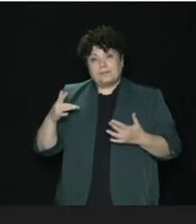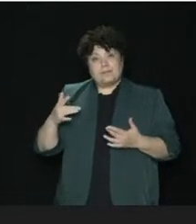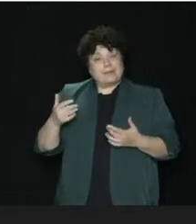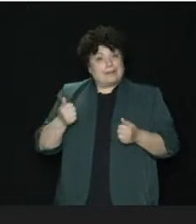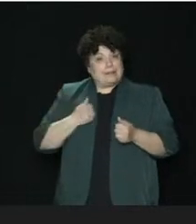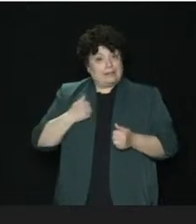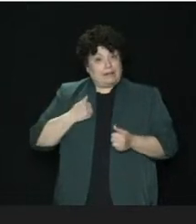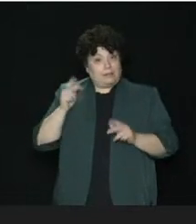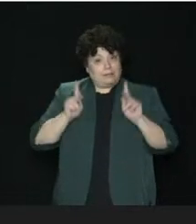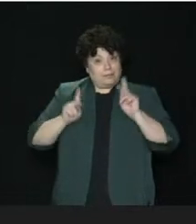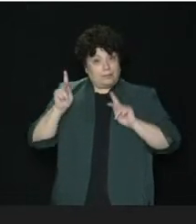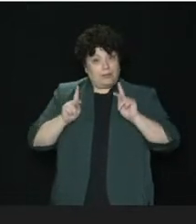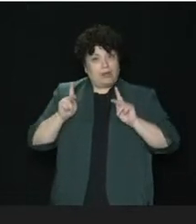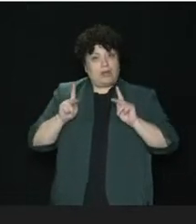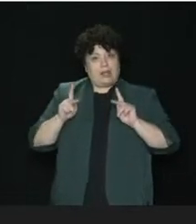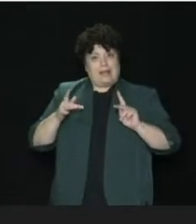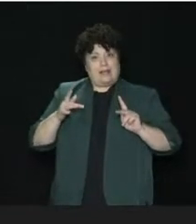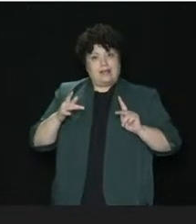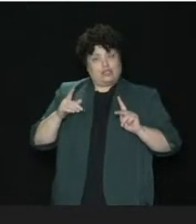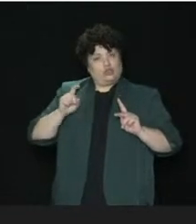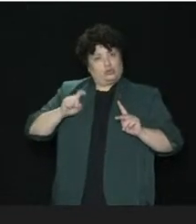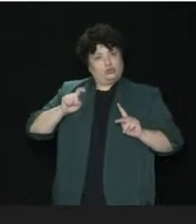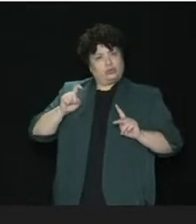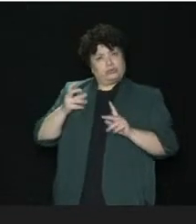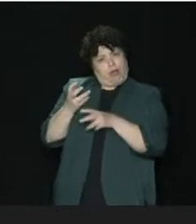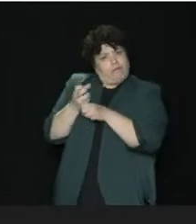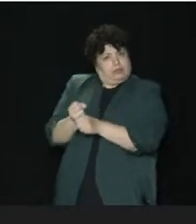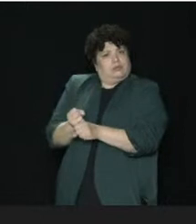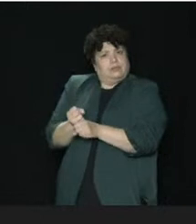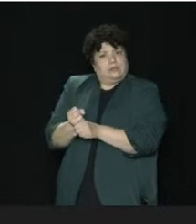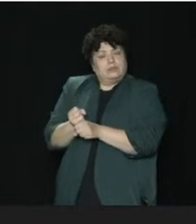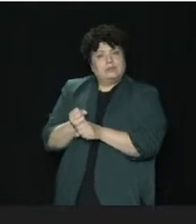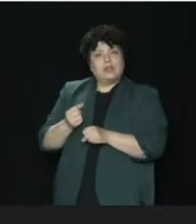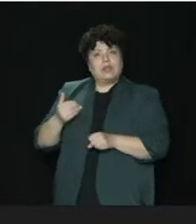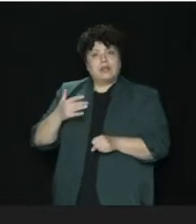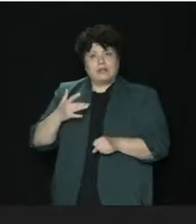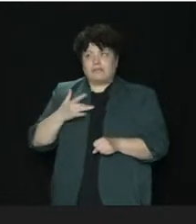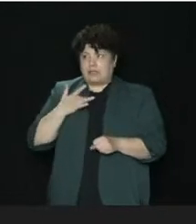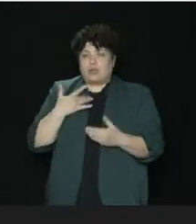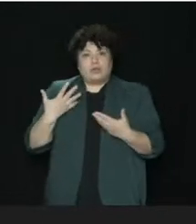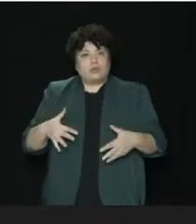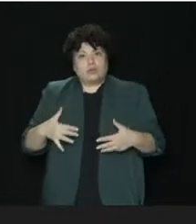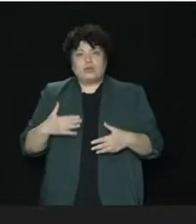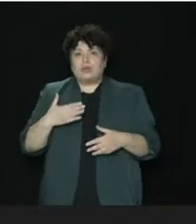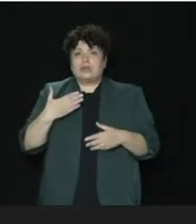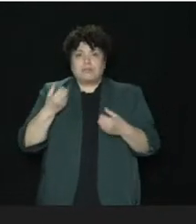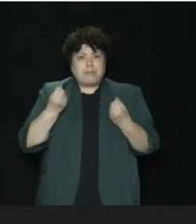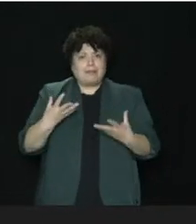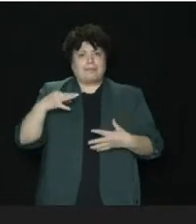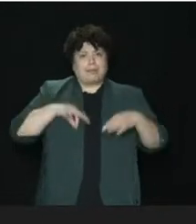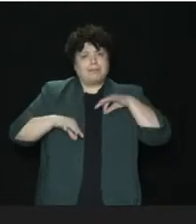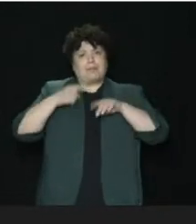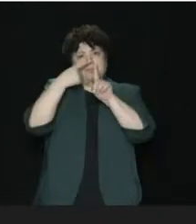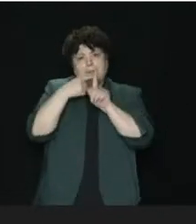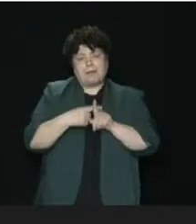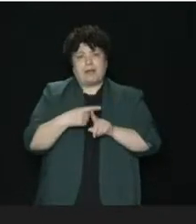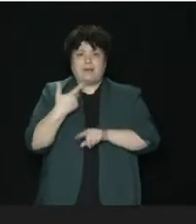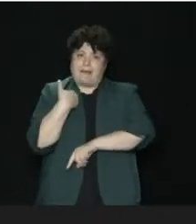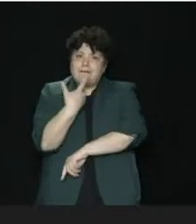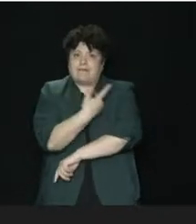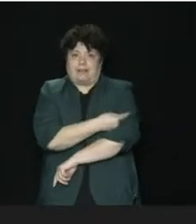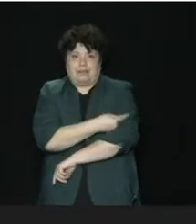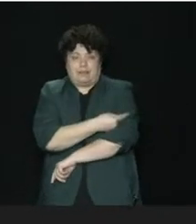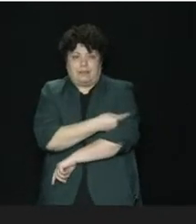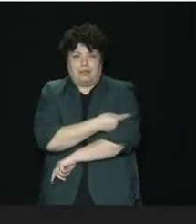Canadians should feel confident in so many ways about getting vaccinated. As the Prime Minister said, this is the